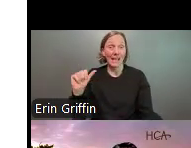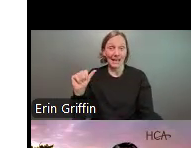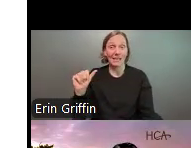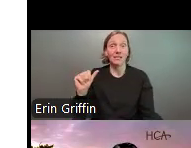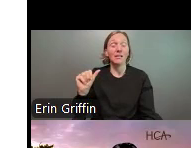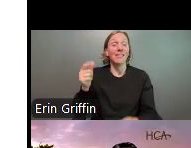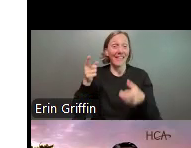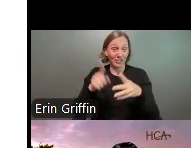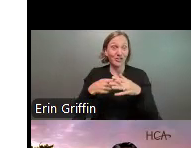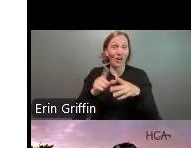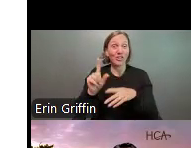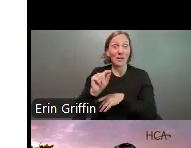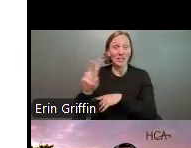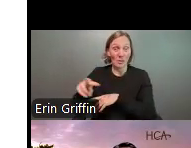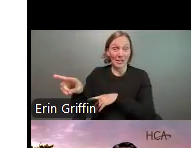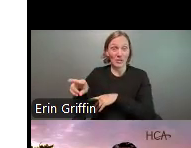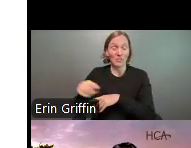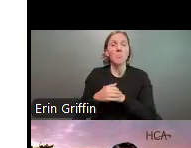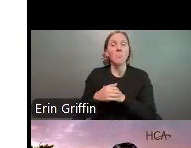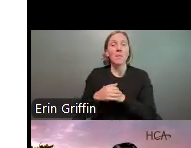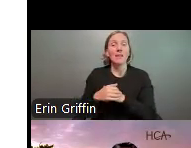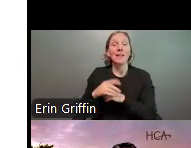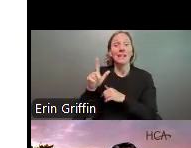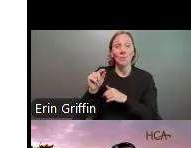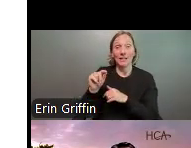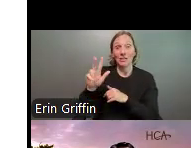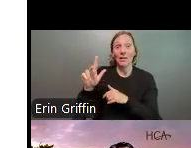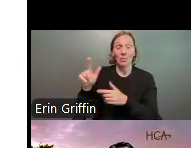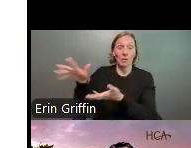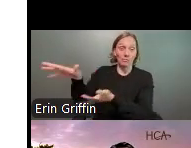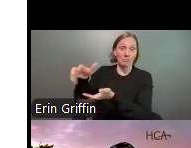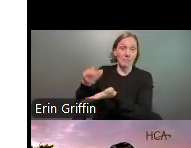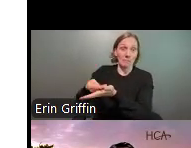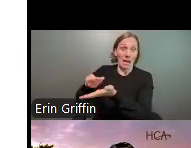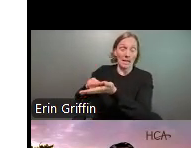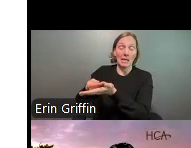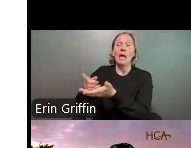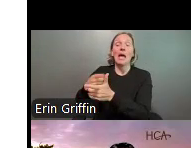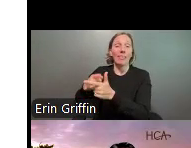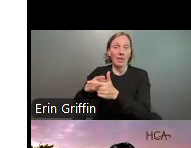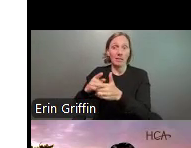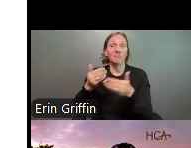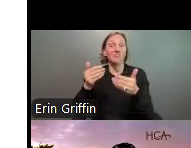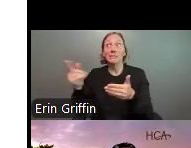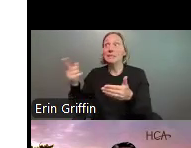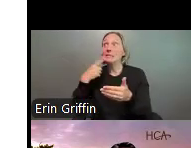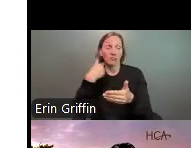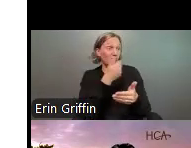in 22. In 23, we received service dollars as well as a direction to begin that program on July 1st of